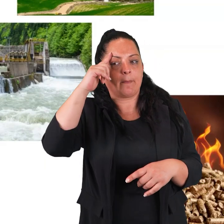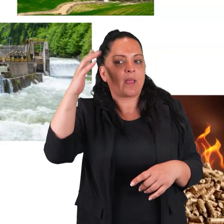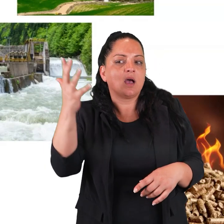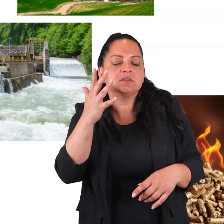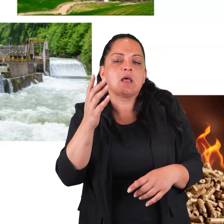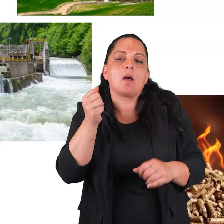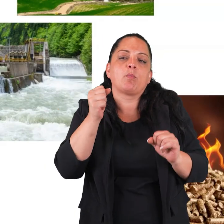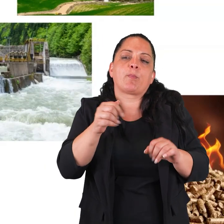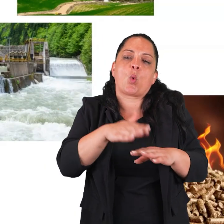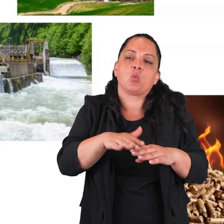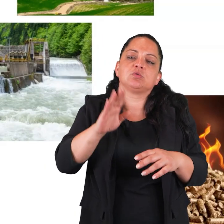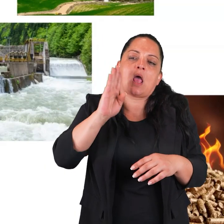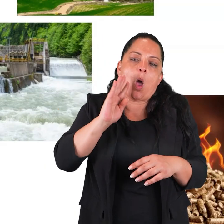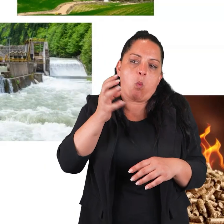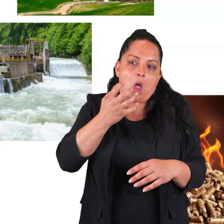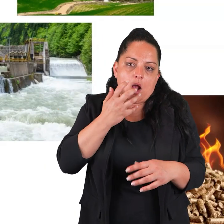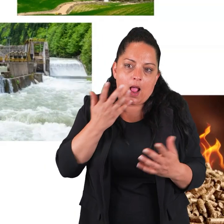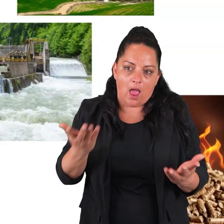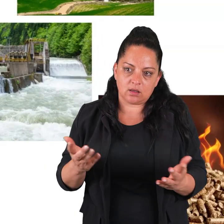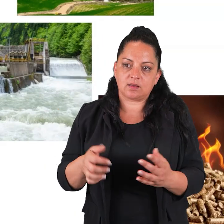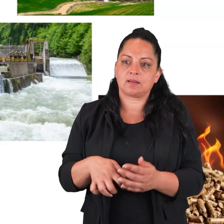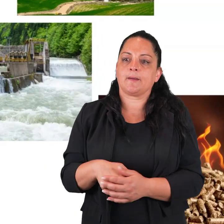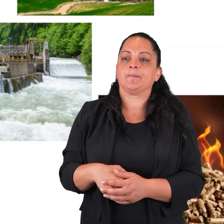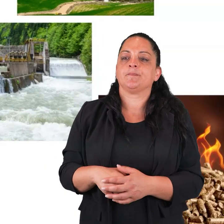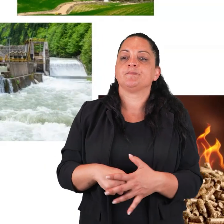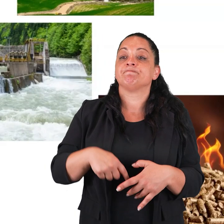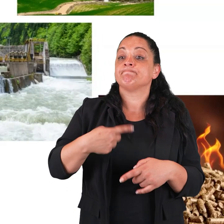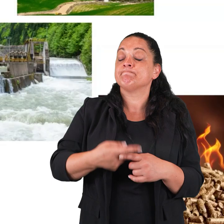example, to obtain hot water.